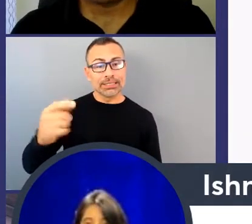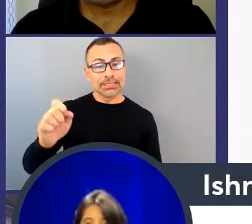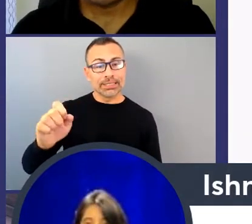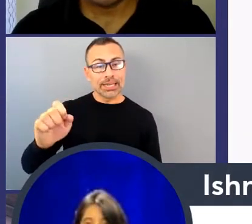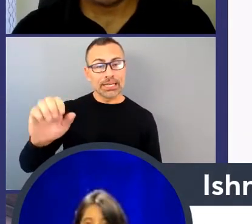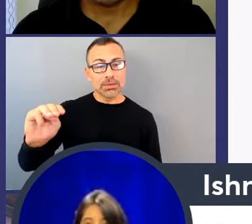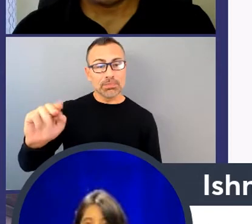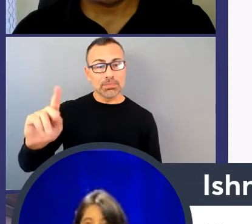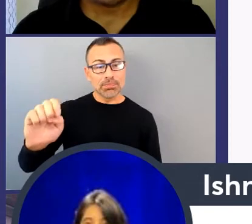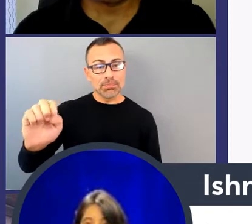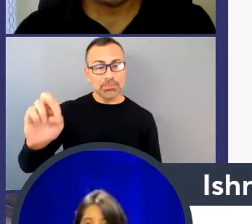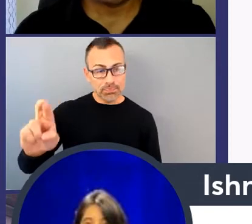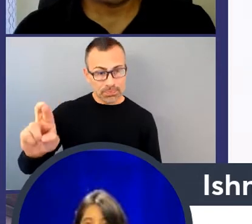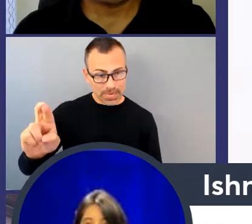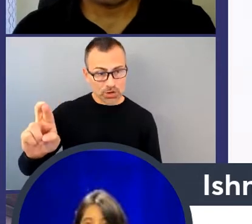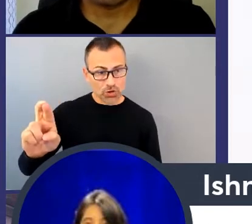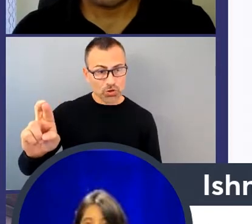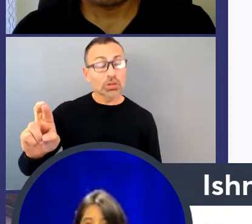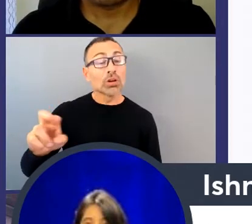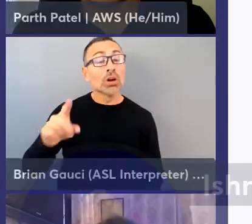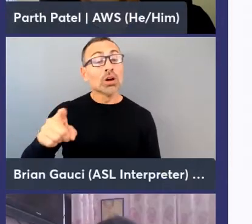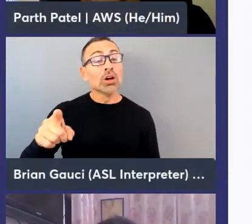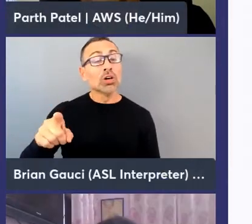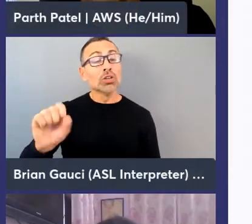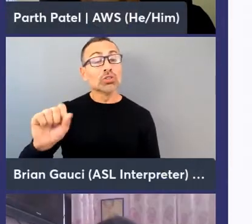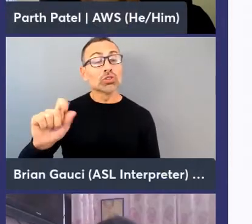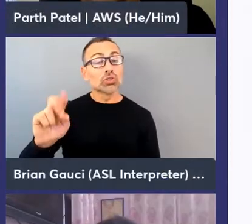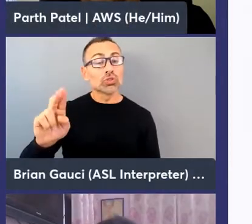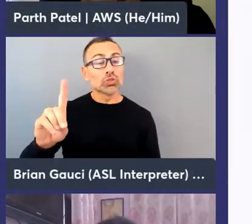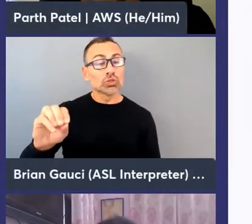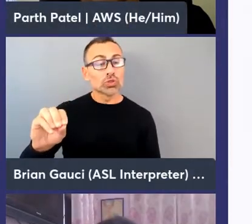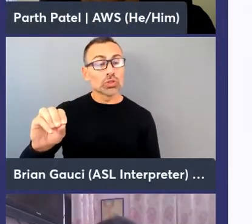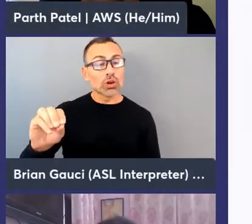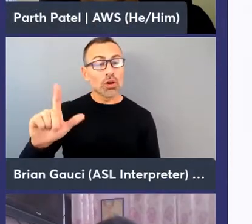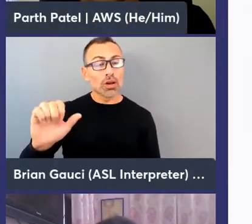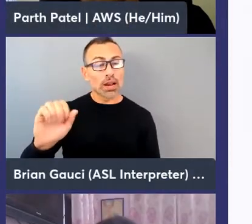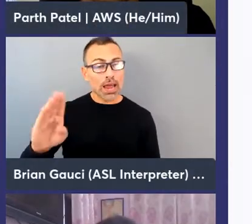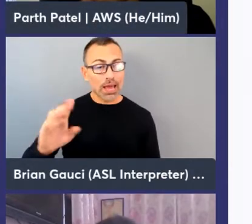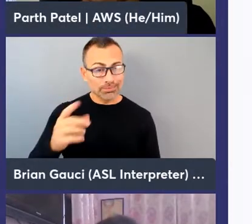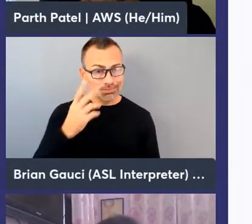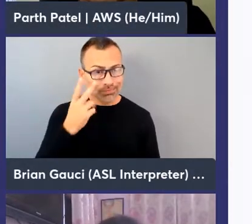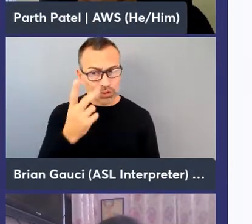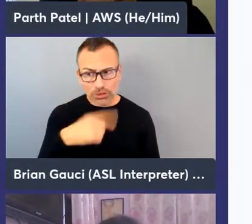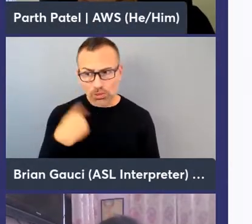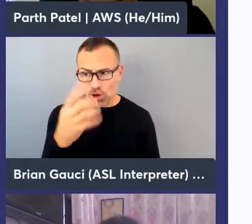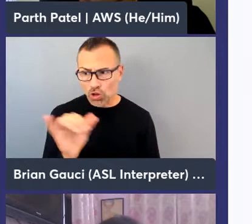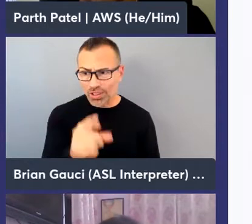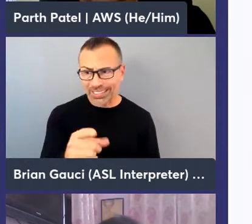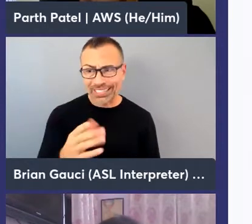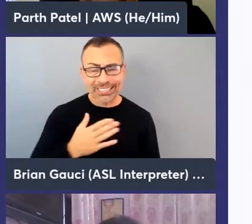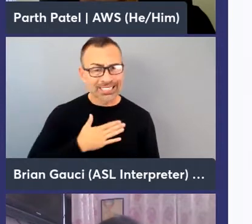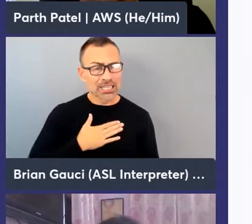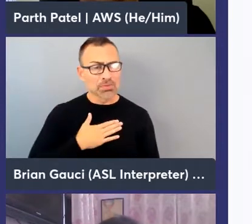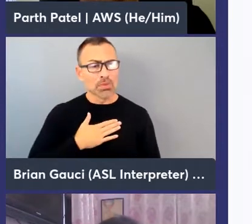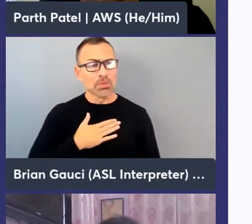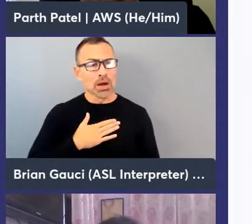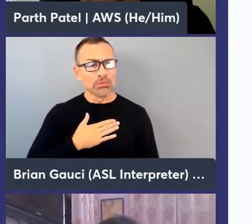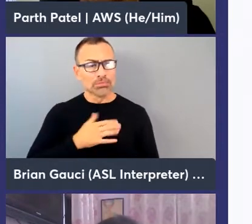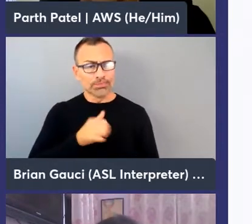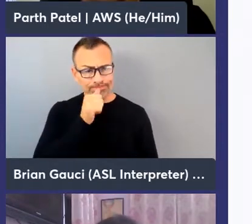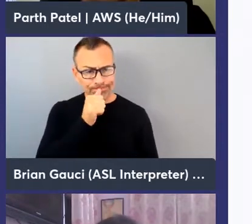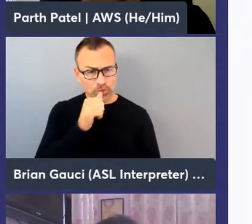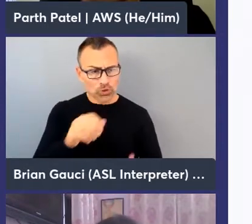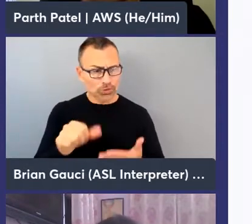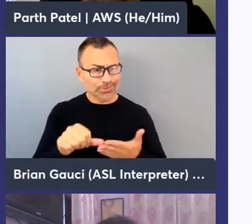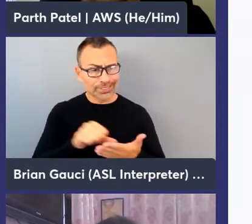So now you can see this is how SageMaker Studio Lab looks like. This is my personal account. It's not AWS account. I register